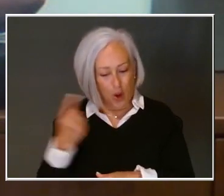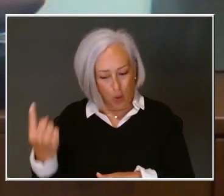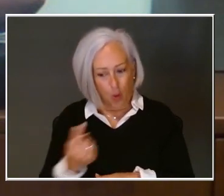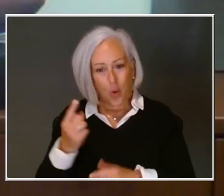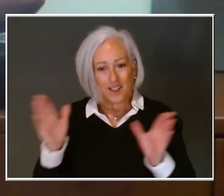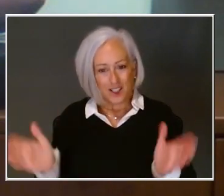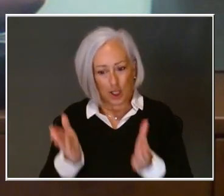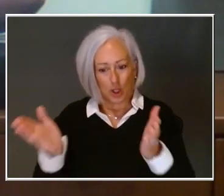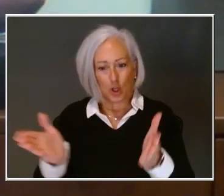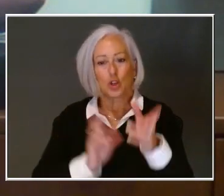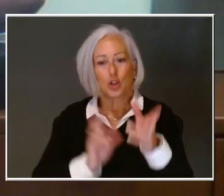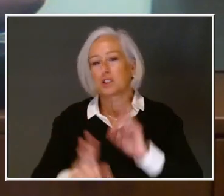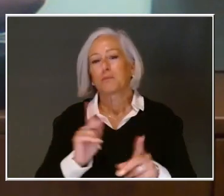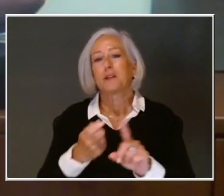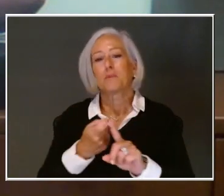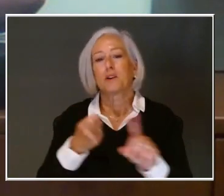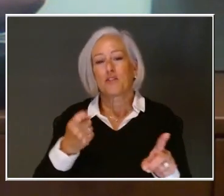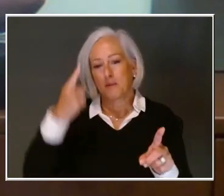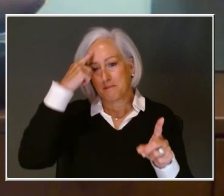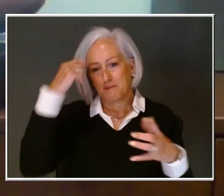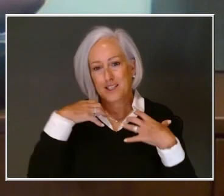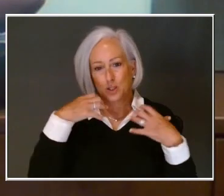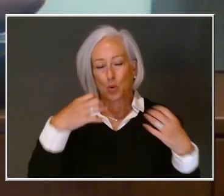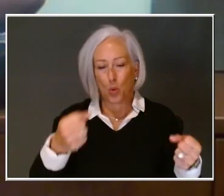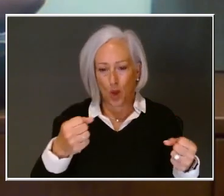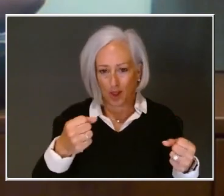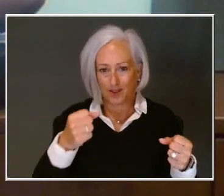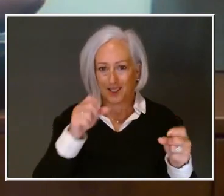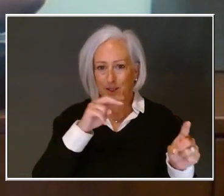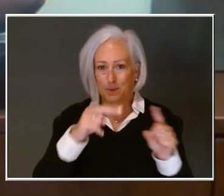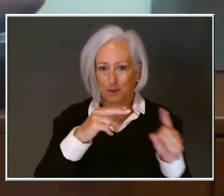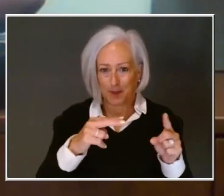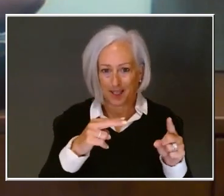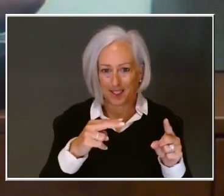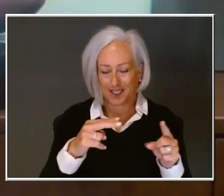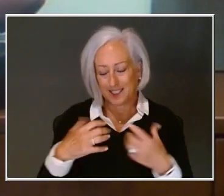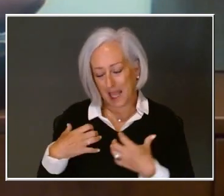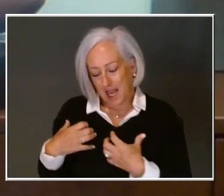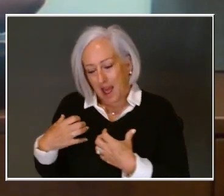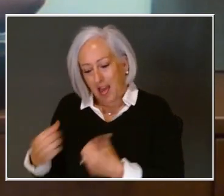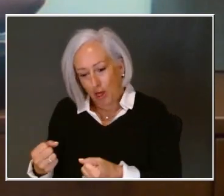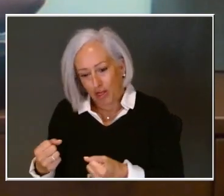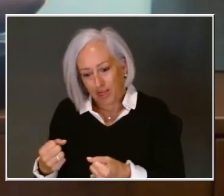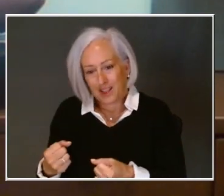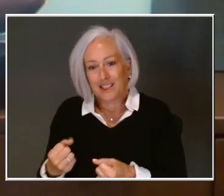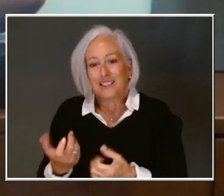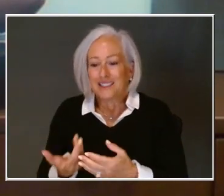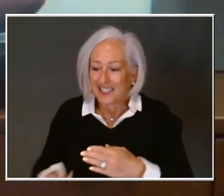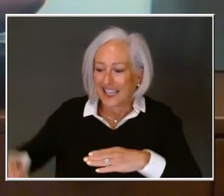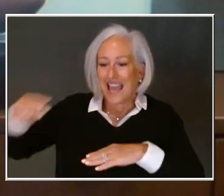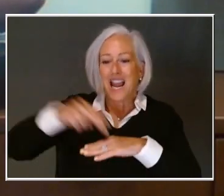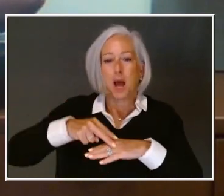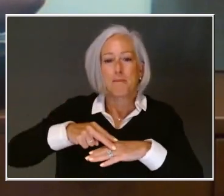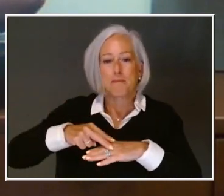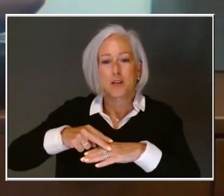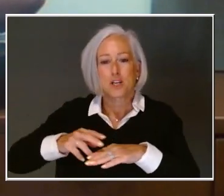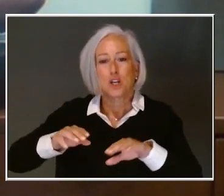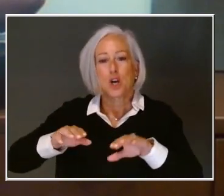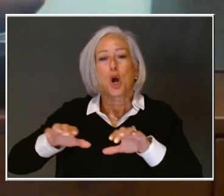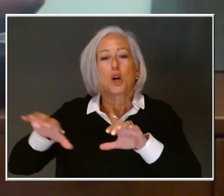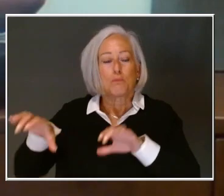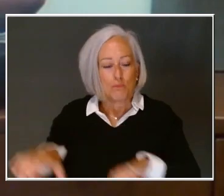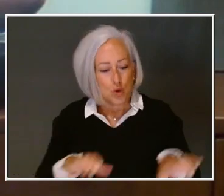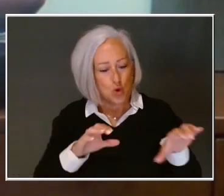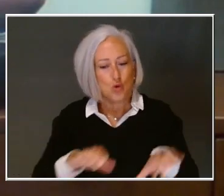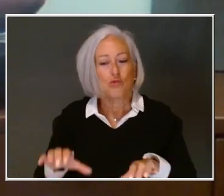a mental wellness and health standpoint. Get moving, set reasonable goals,